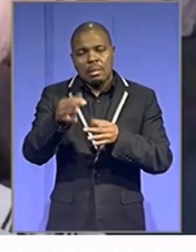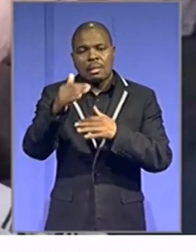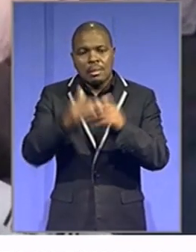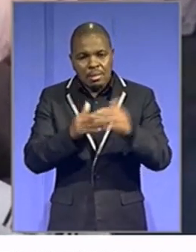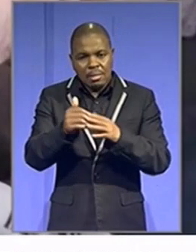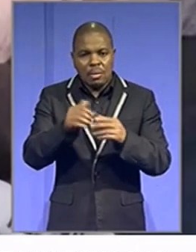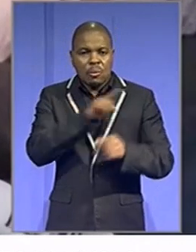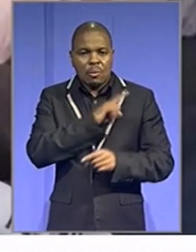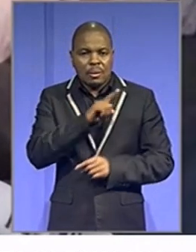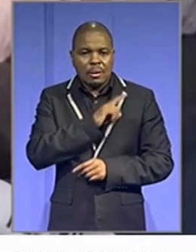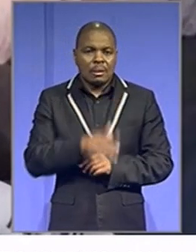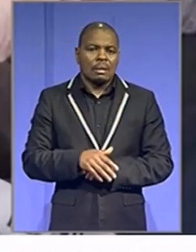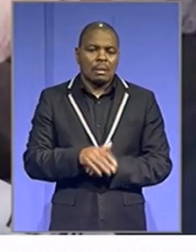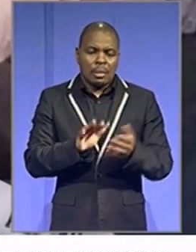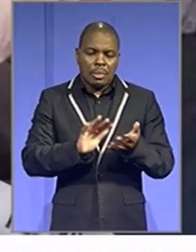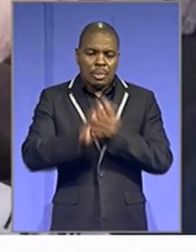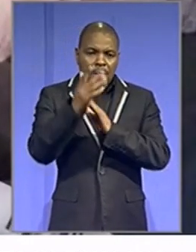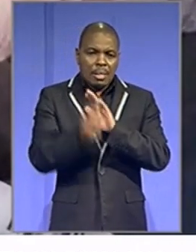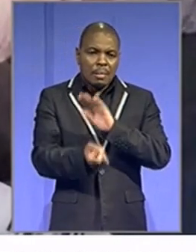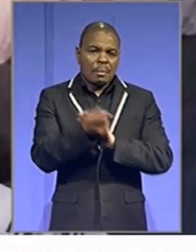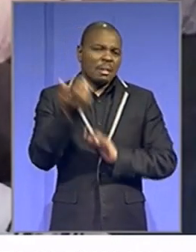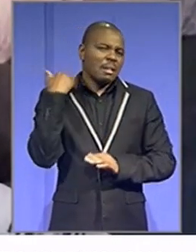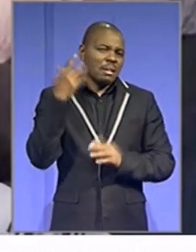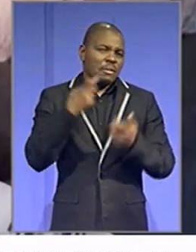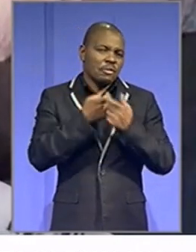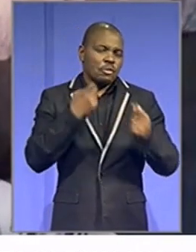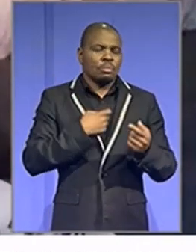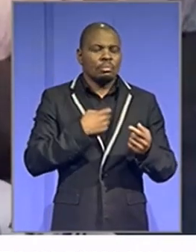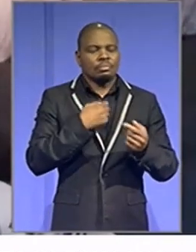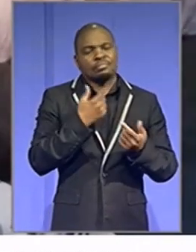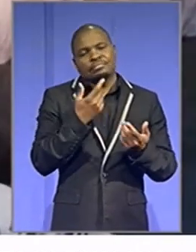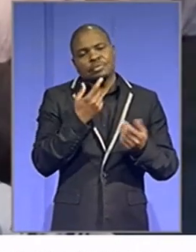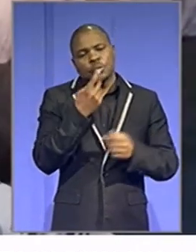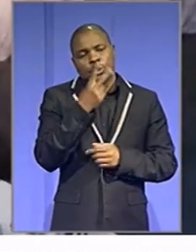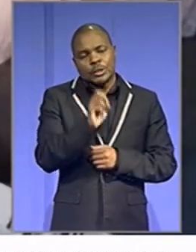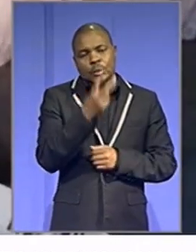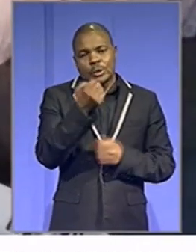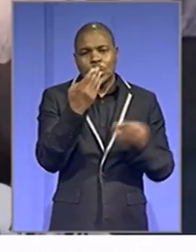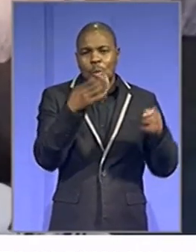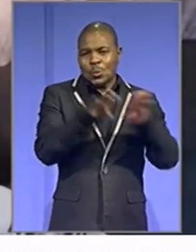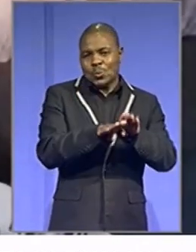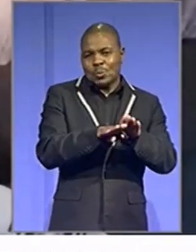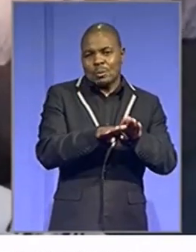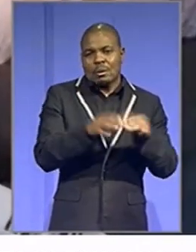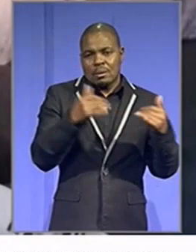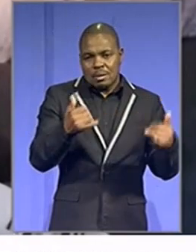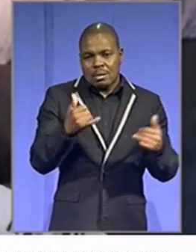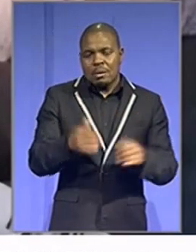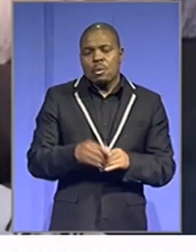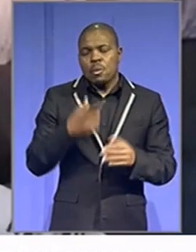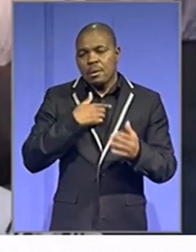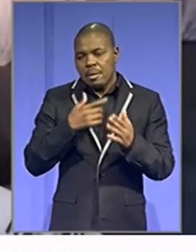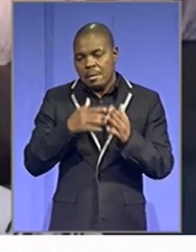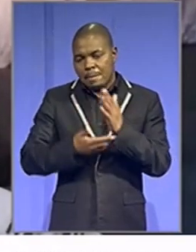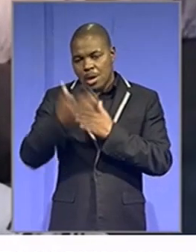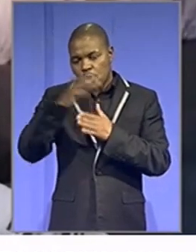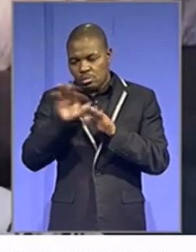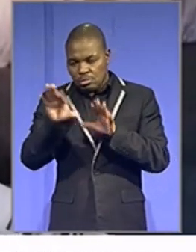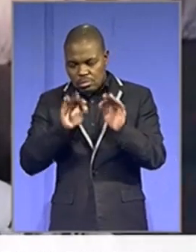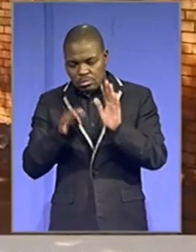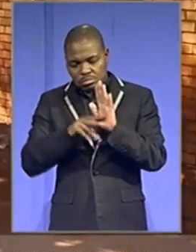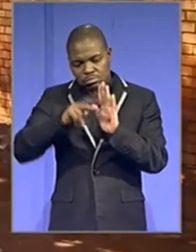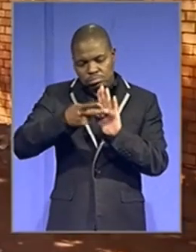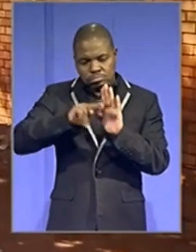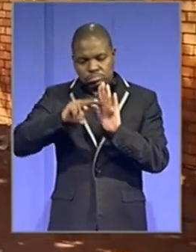owing to the disruption that was caused by lockdown in 2020. There is a process of reprioritization currently